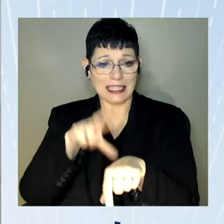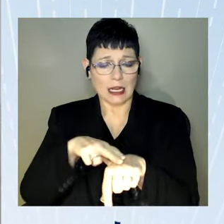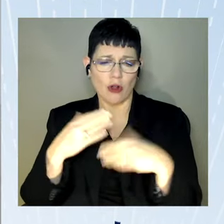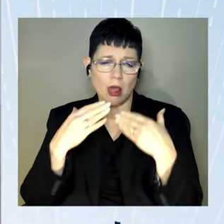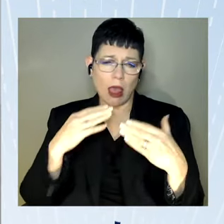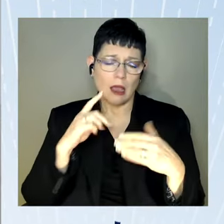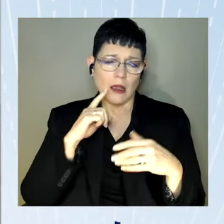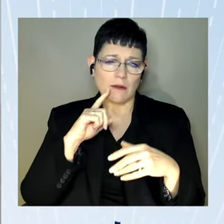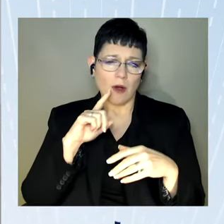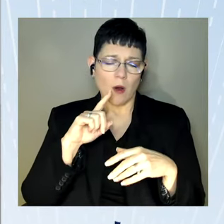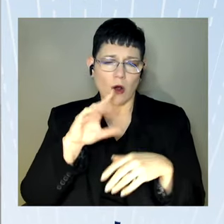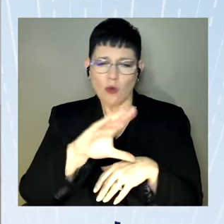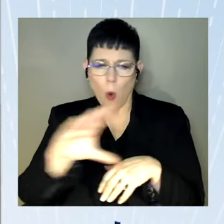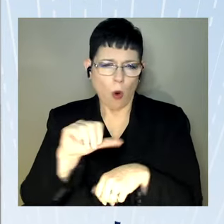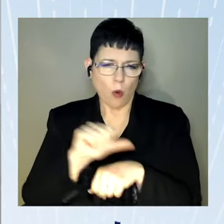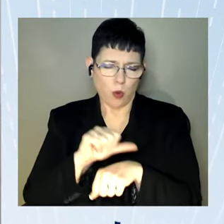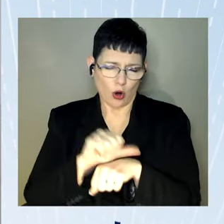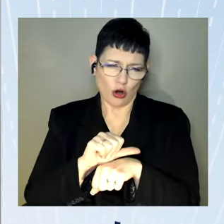the work that you do.